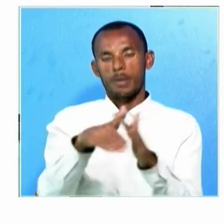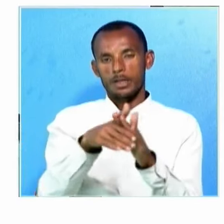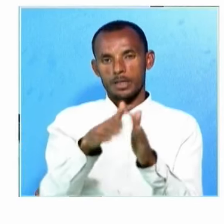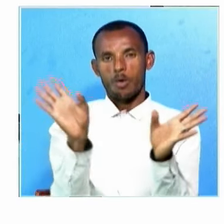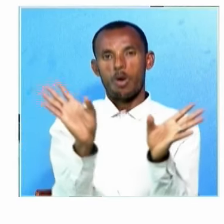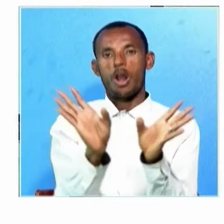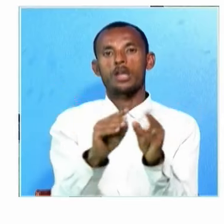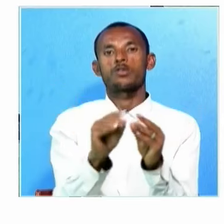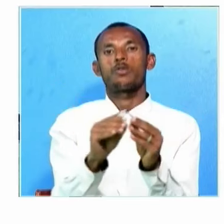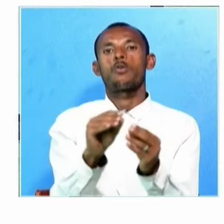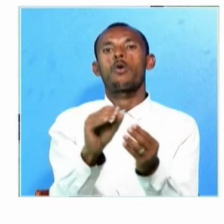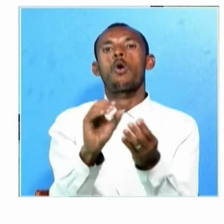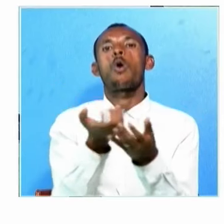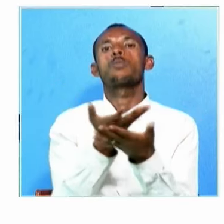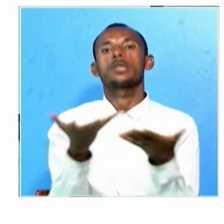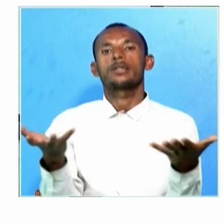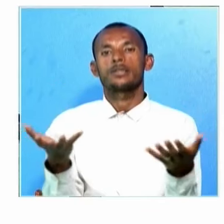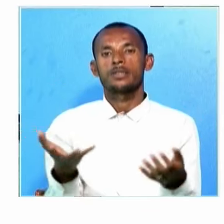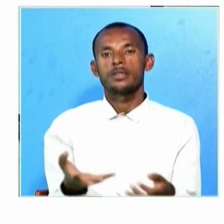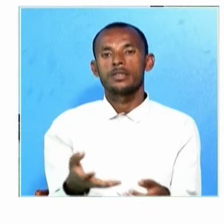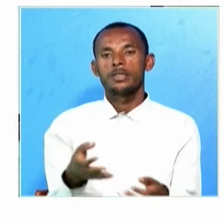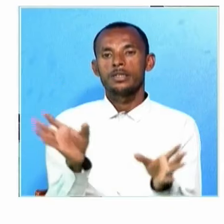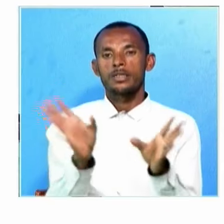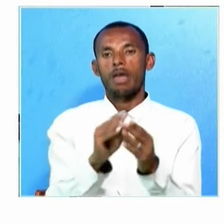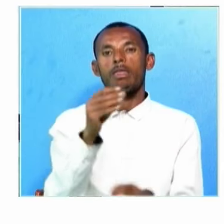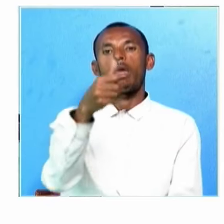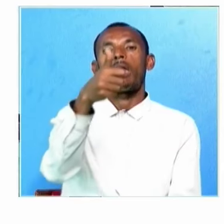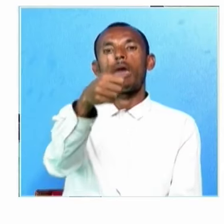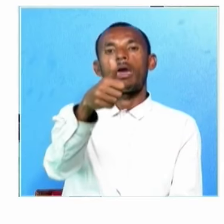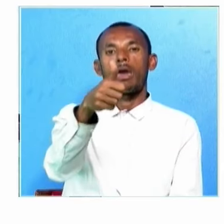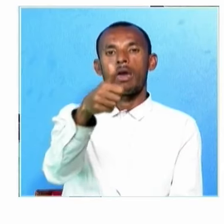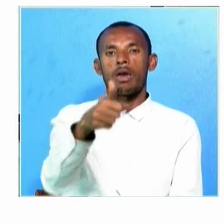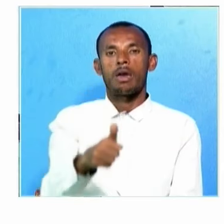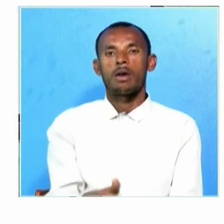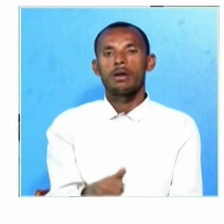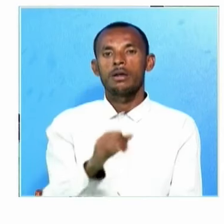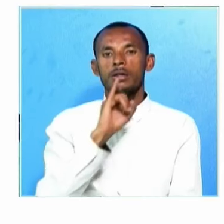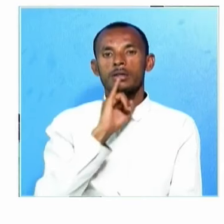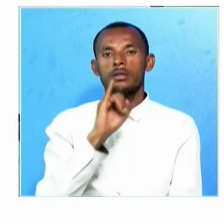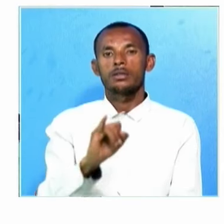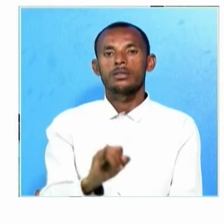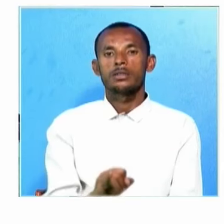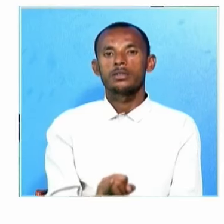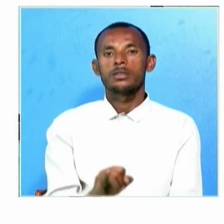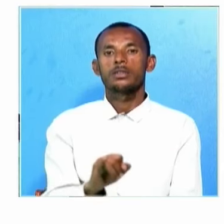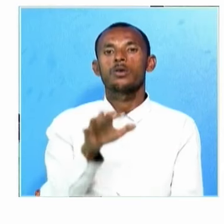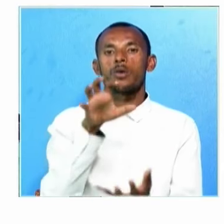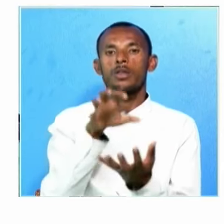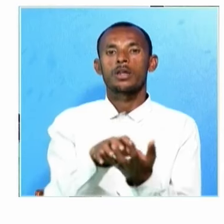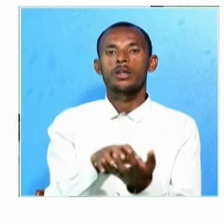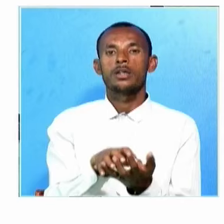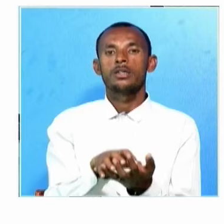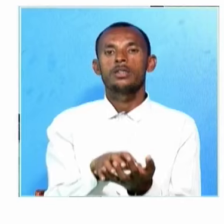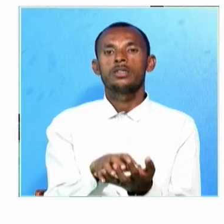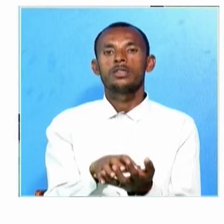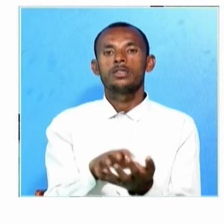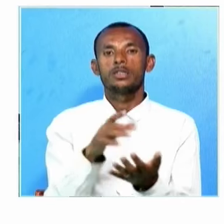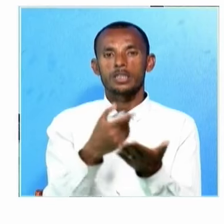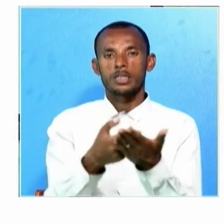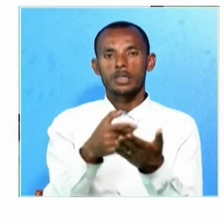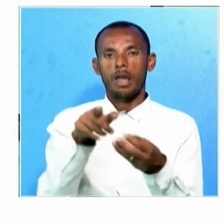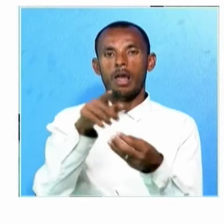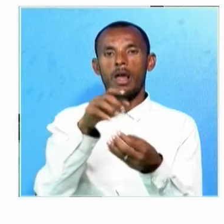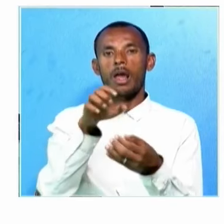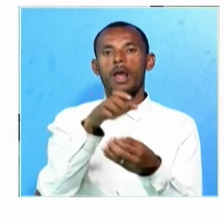objects in it. So set A, here it is set A contains these elements. You put these